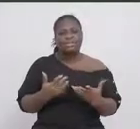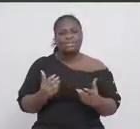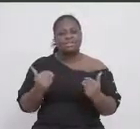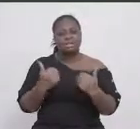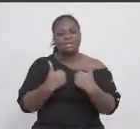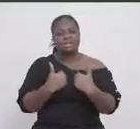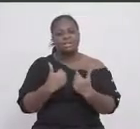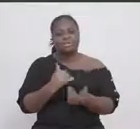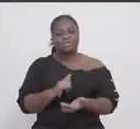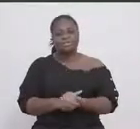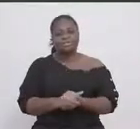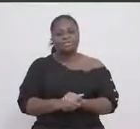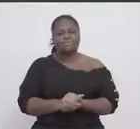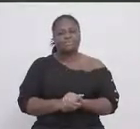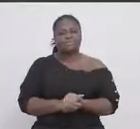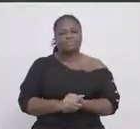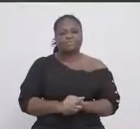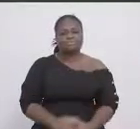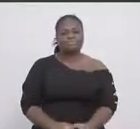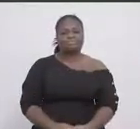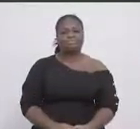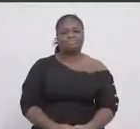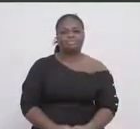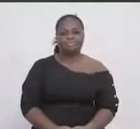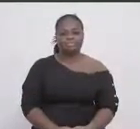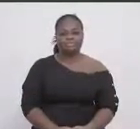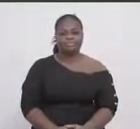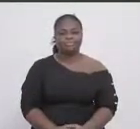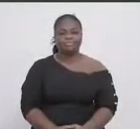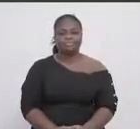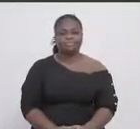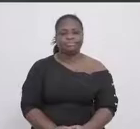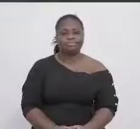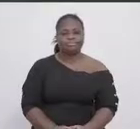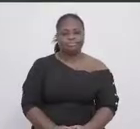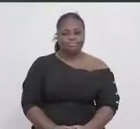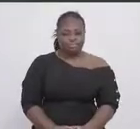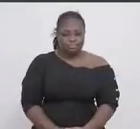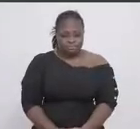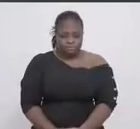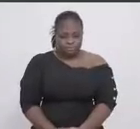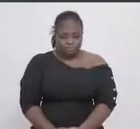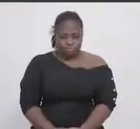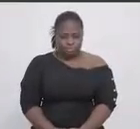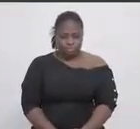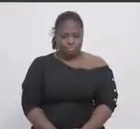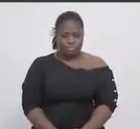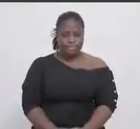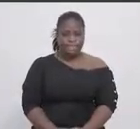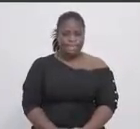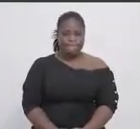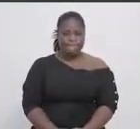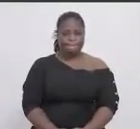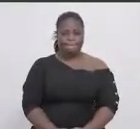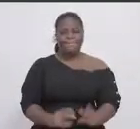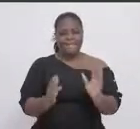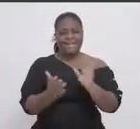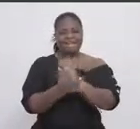particular problem. Like he is saying, he wants to make games and sell to TV stations or to become an engineer.